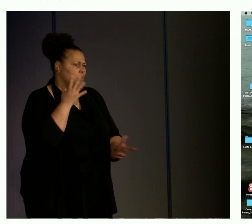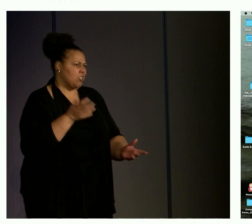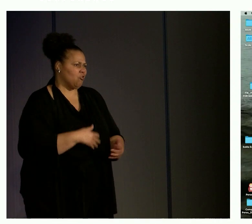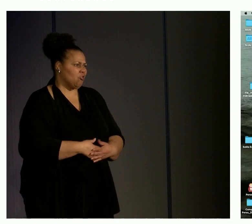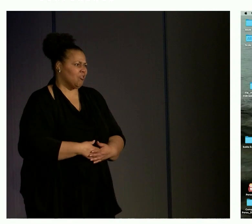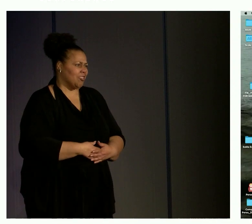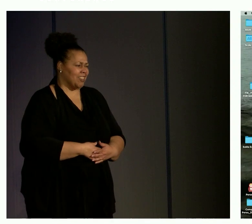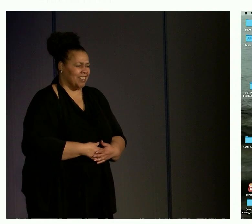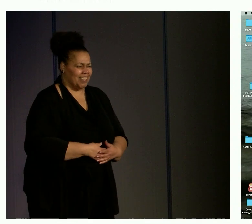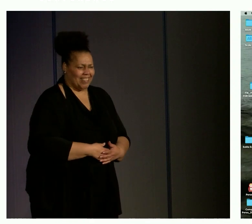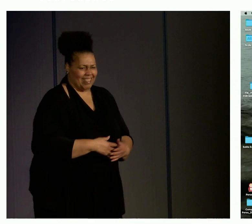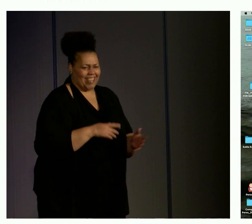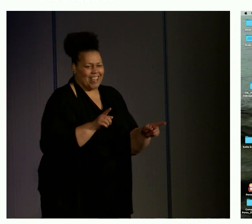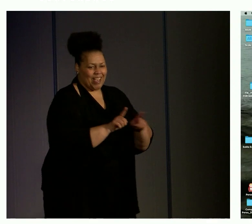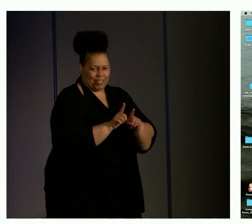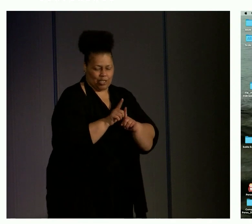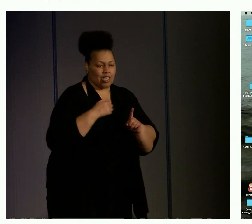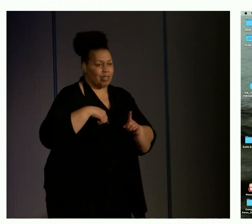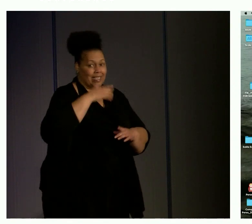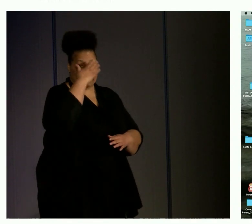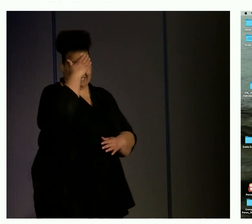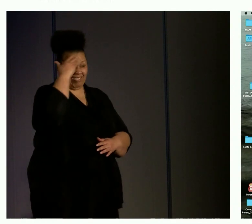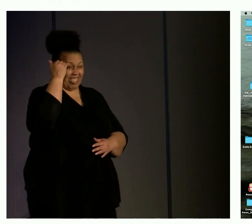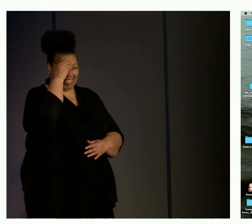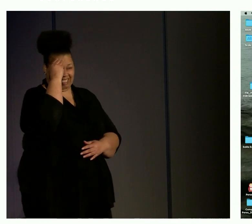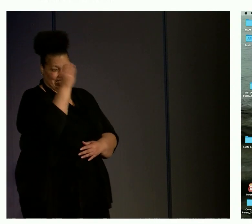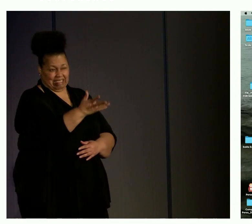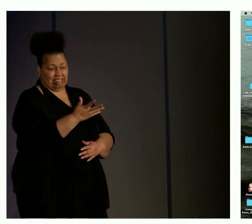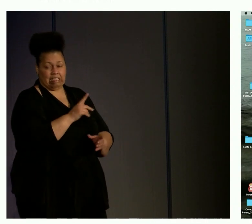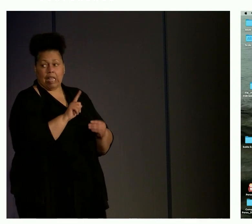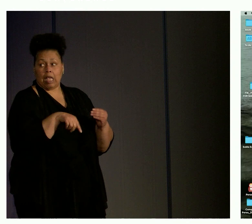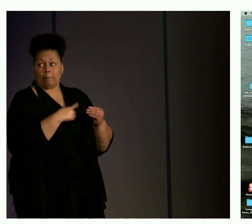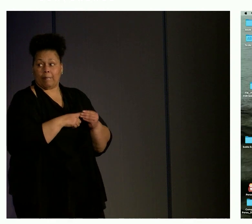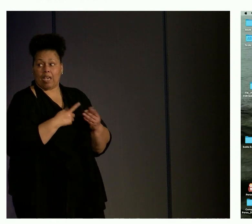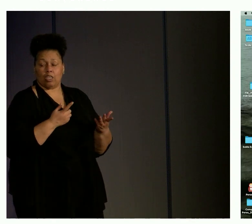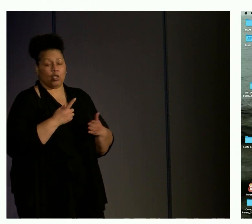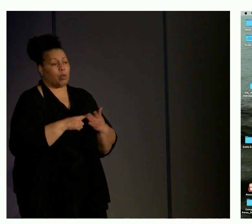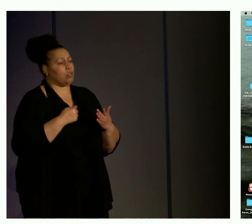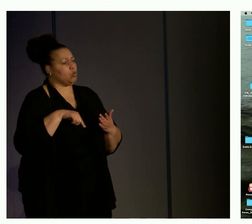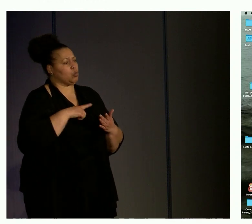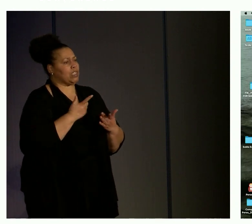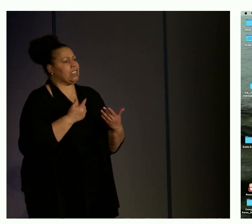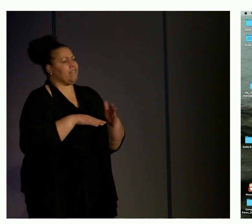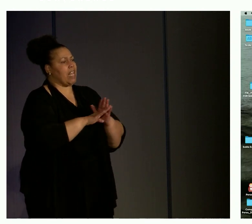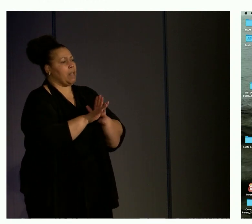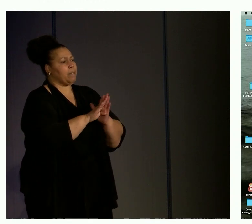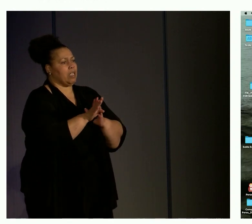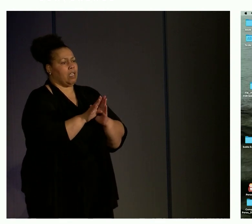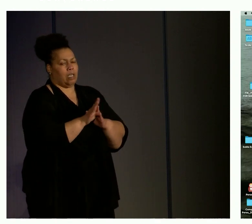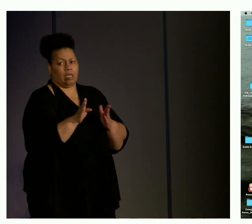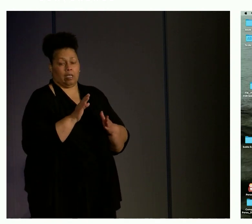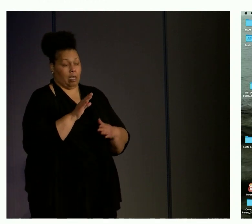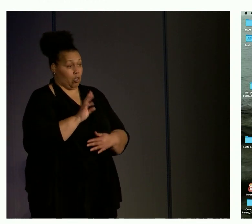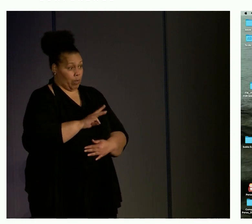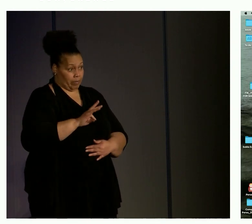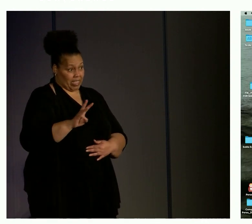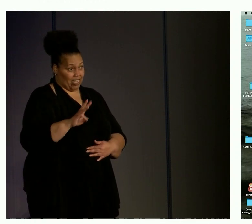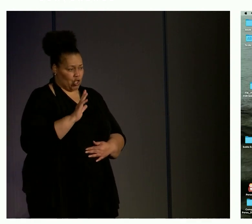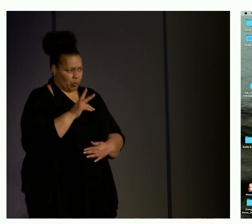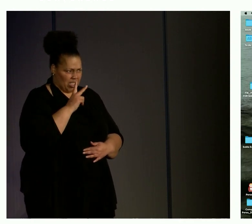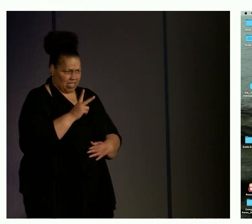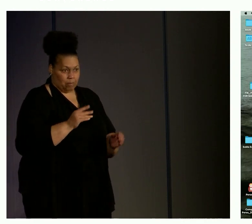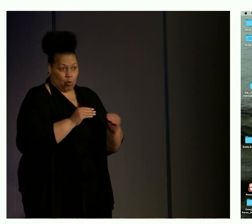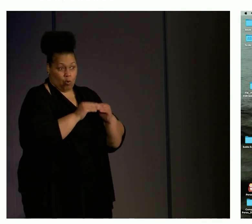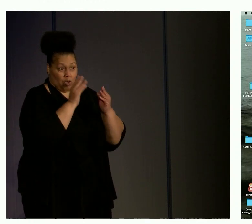And we also forgot to tell you about what we have developed. So in the website, you will find